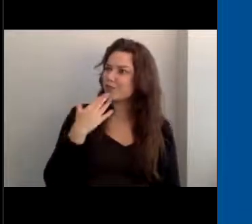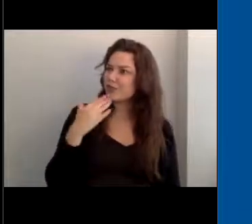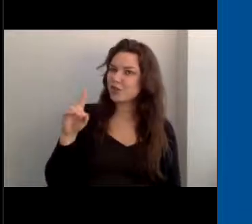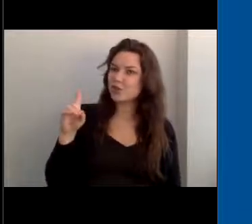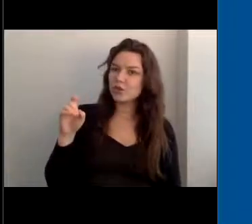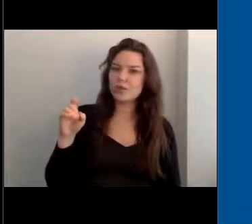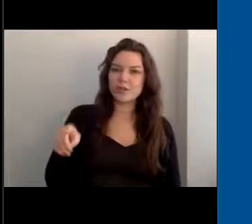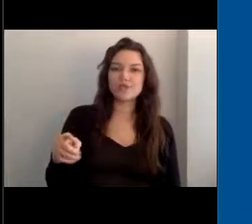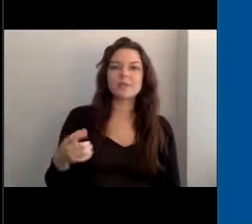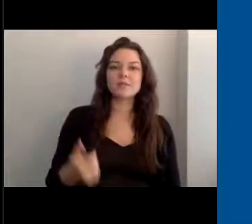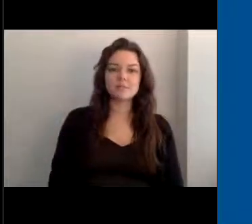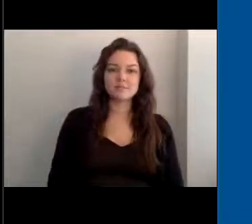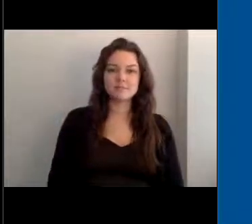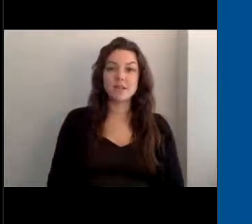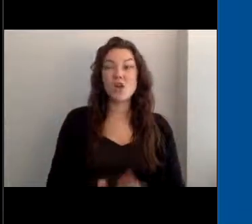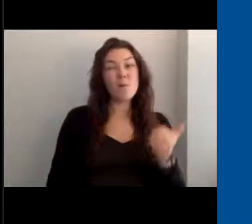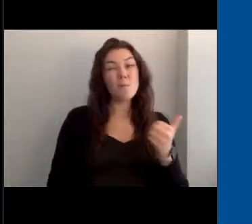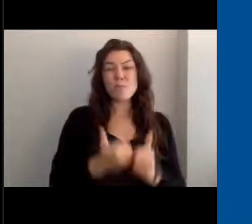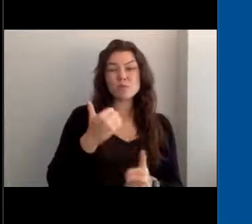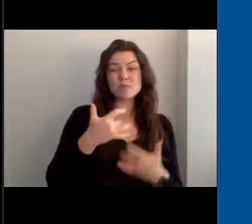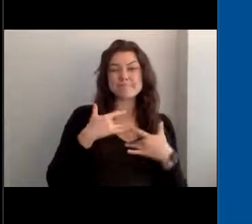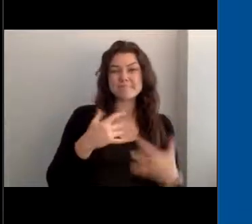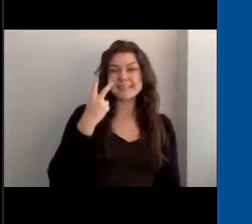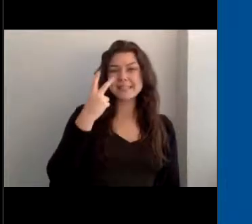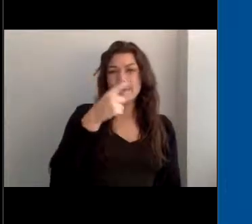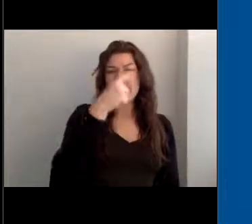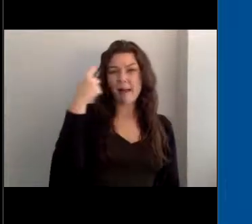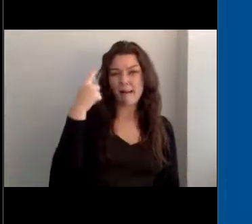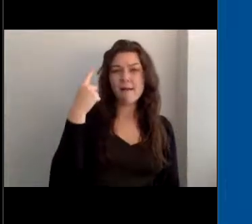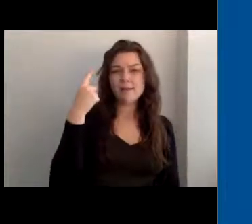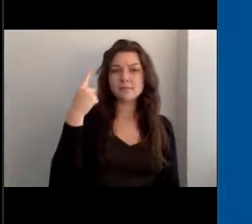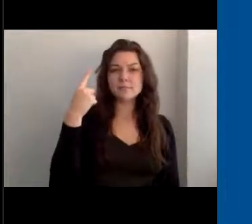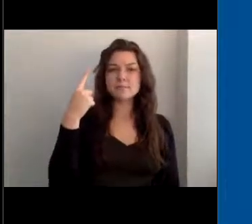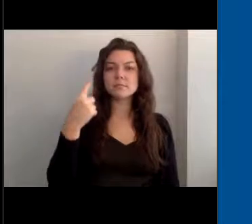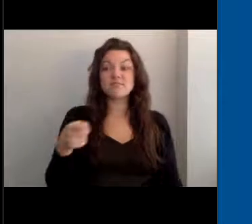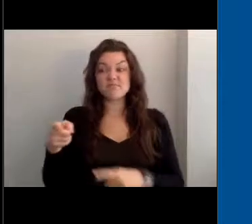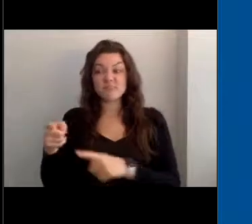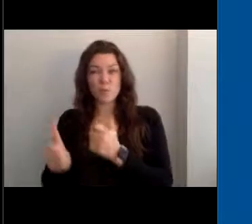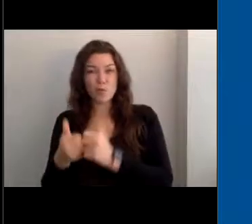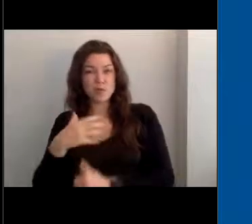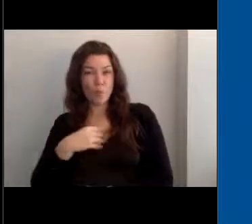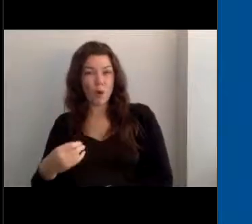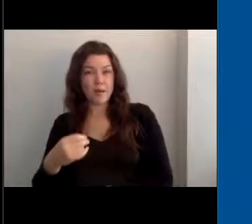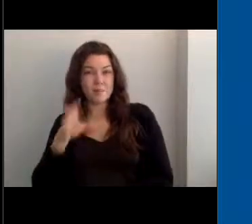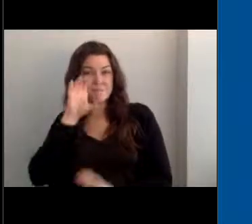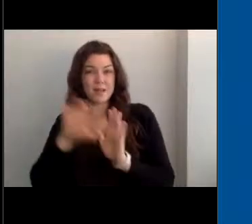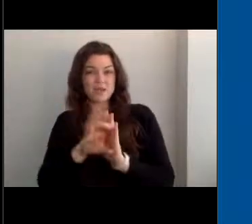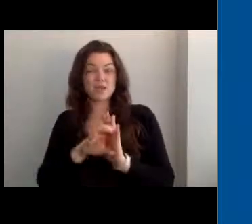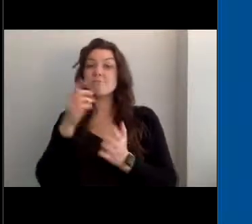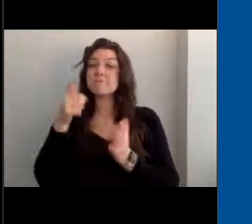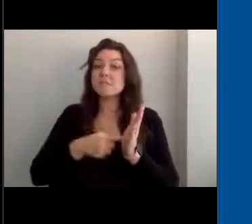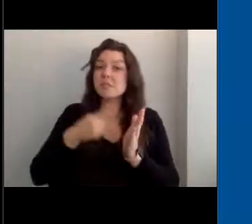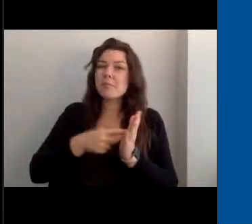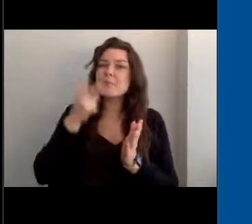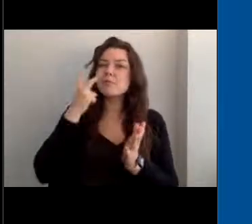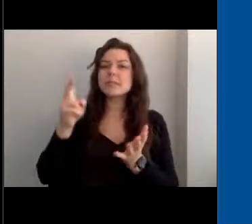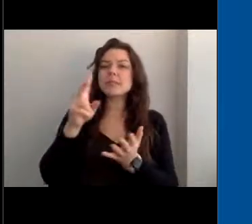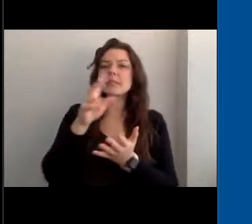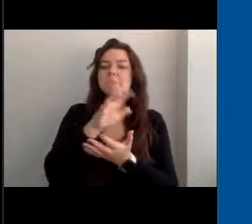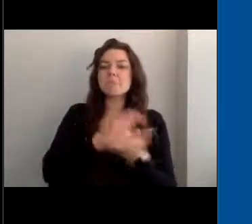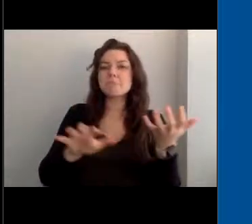We mostly see black ones. The picture I showed you is a mostly white one, and sometimes we see them with a combination, and nobody really knows